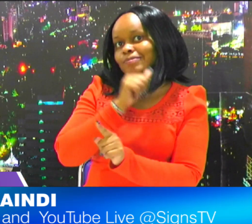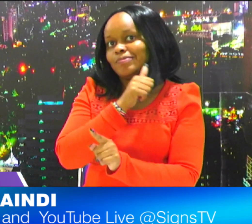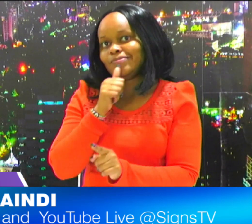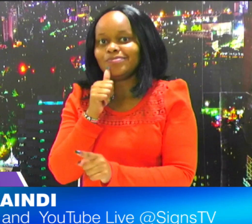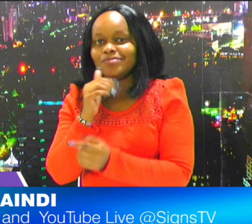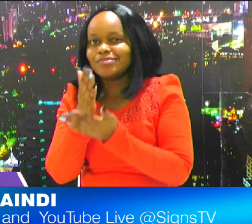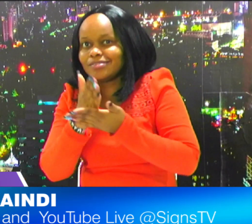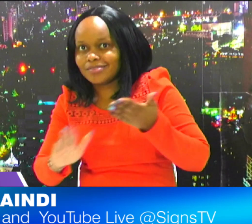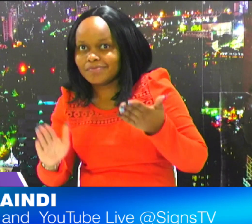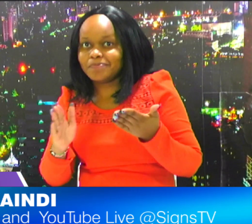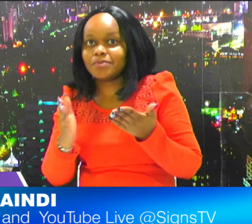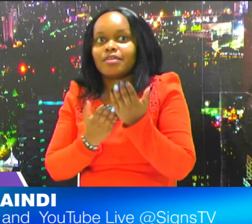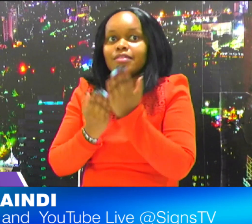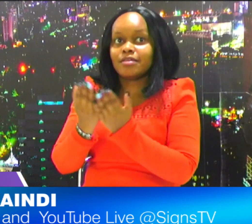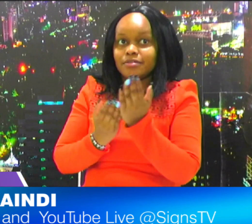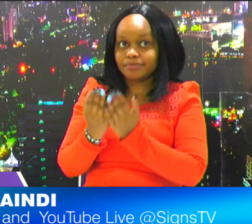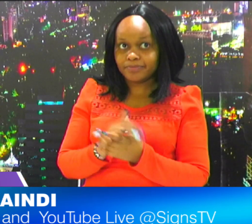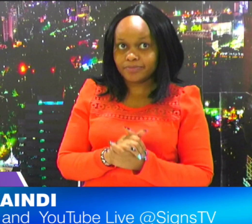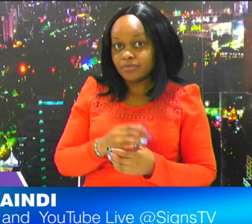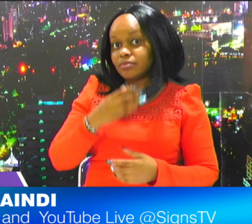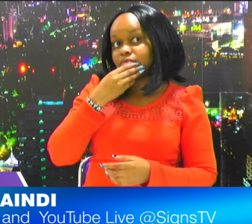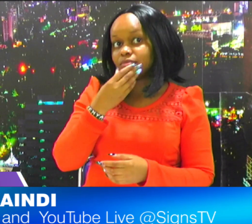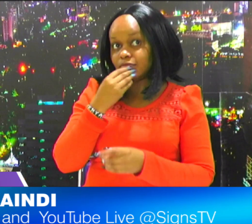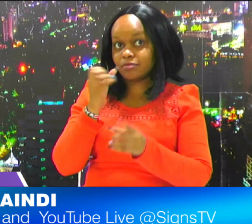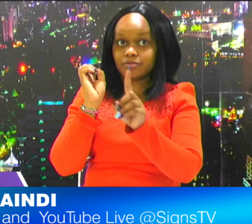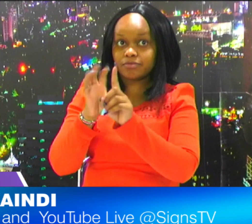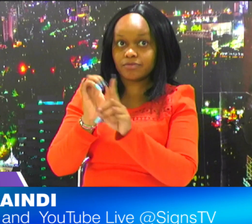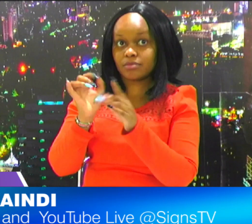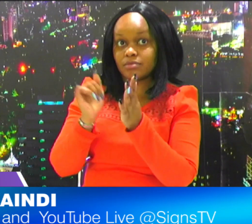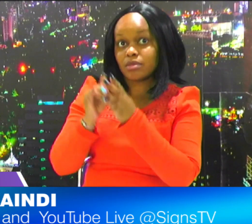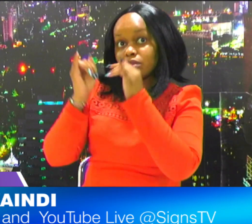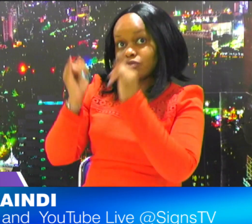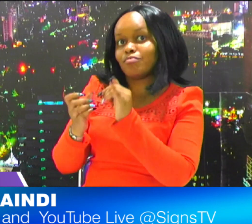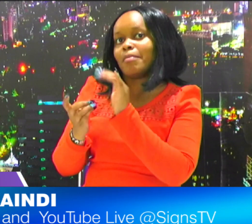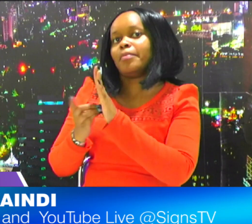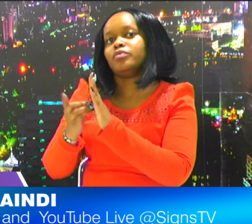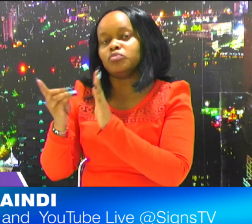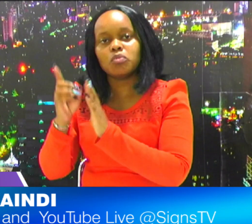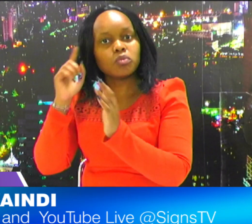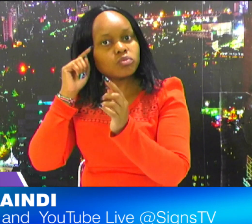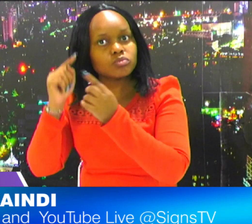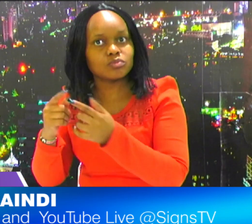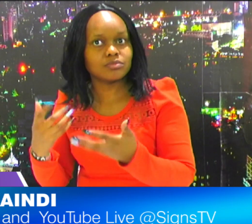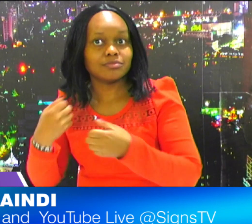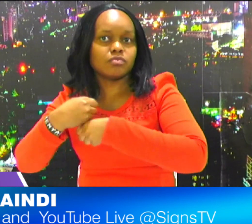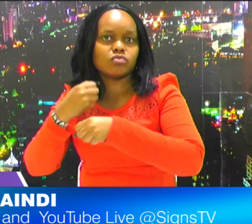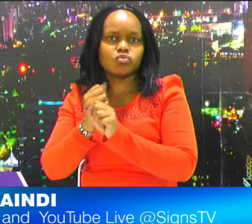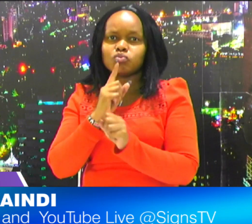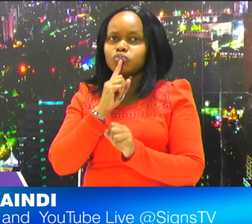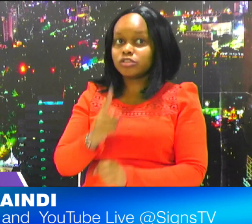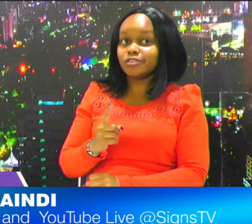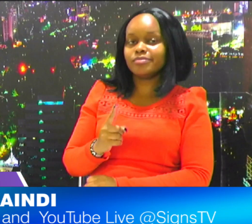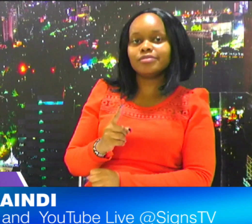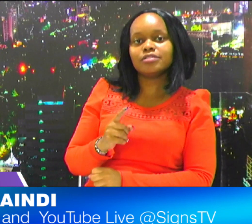both government and private sector services. He explained that the new development